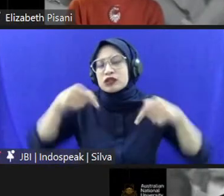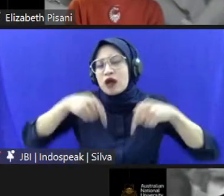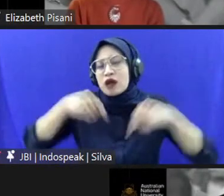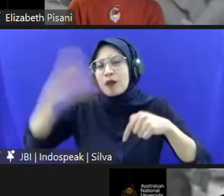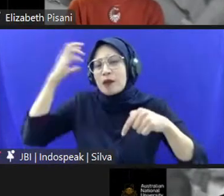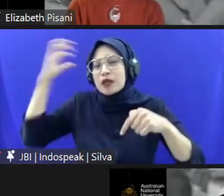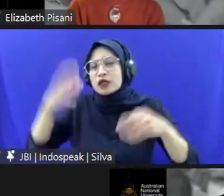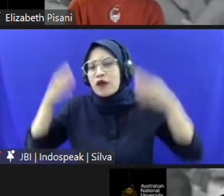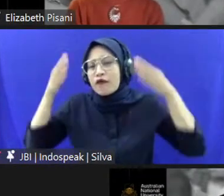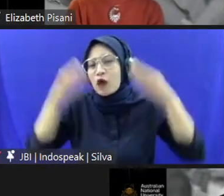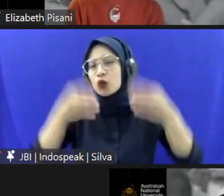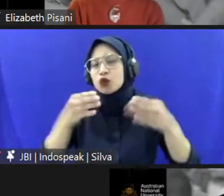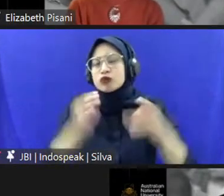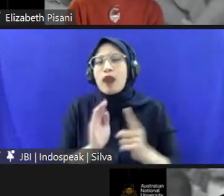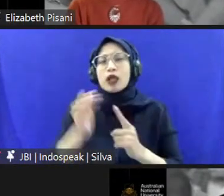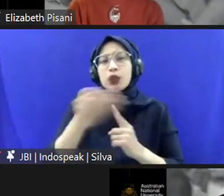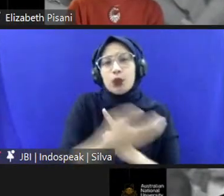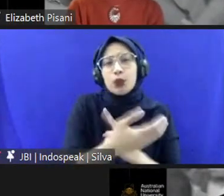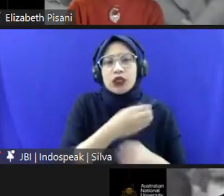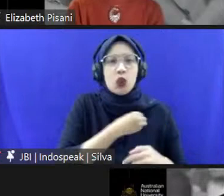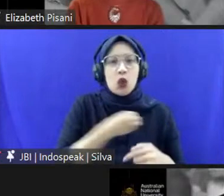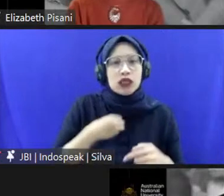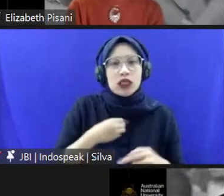doctors. So that's a comment that